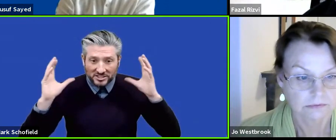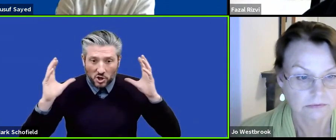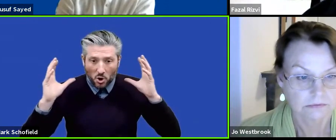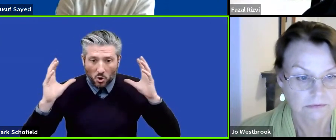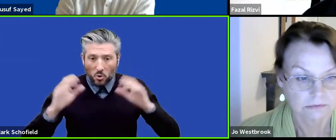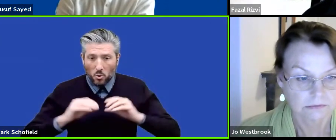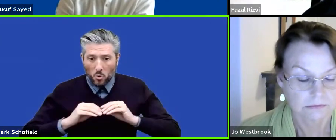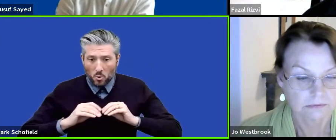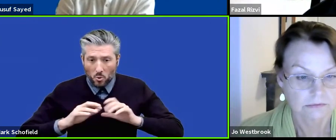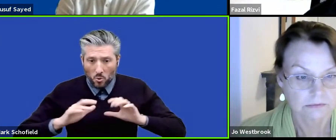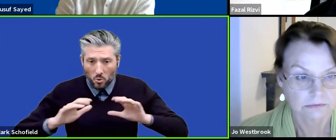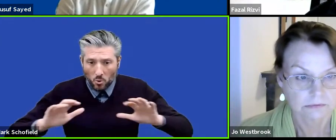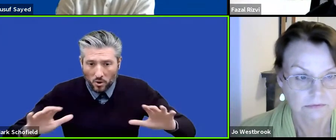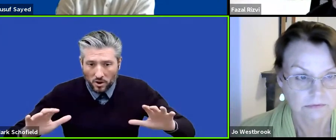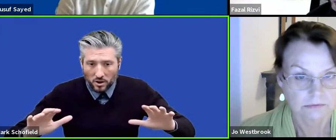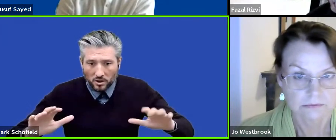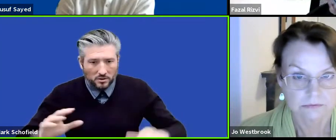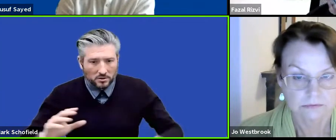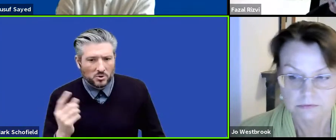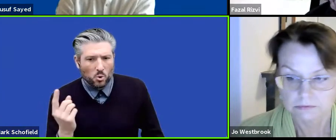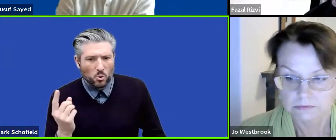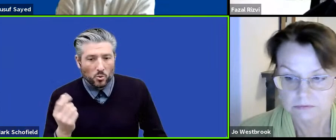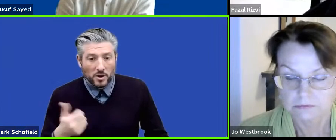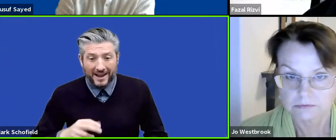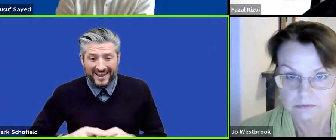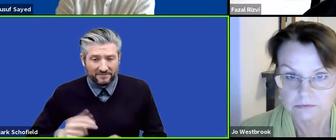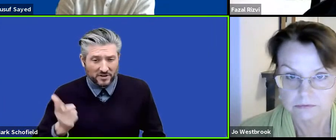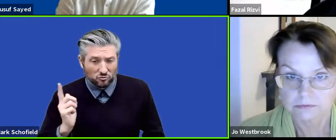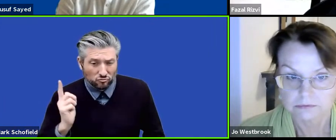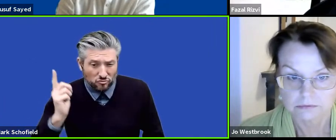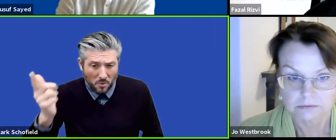particular remote and rural location.